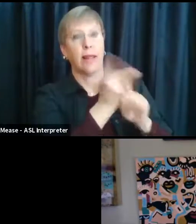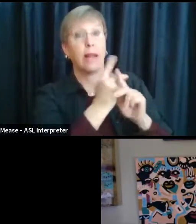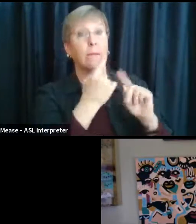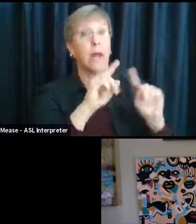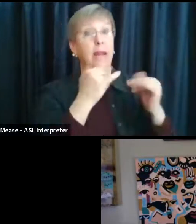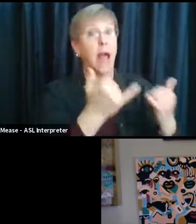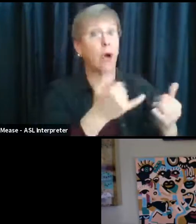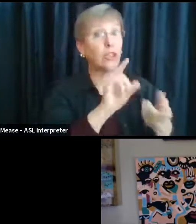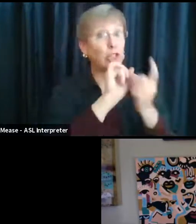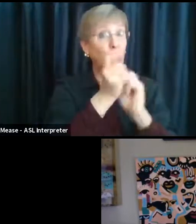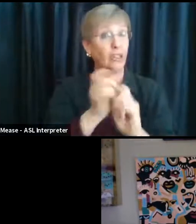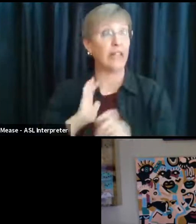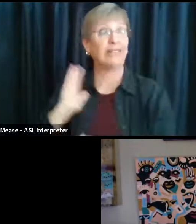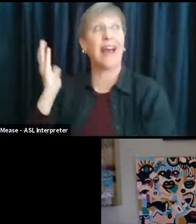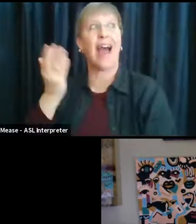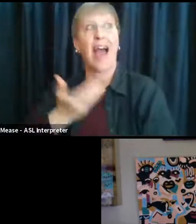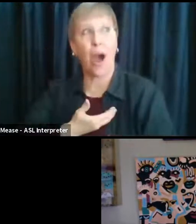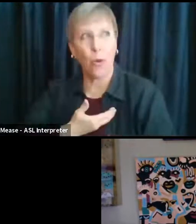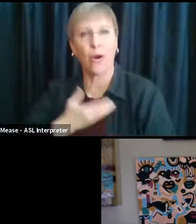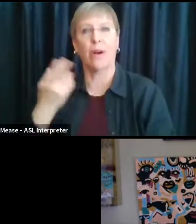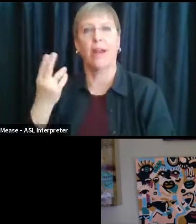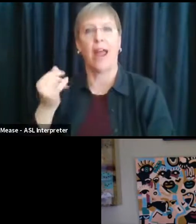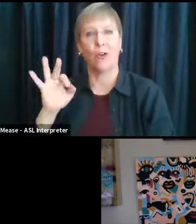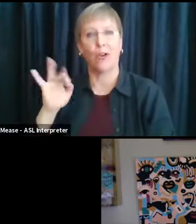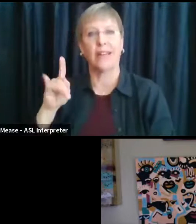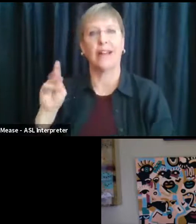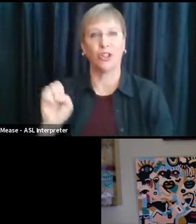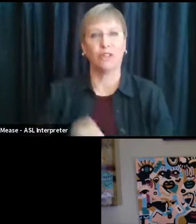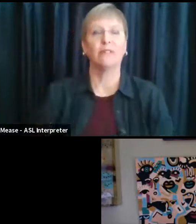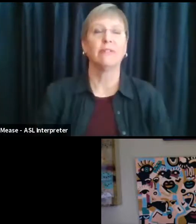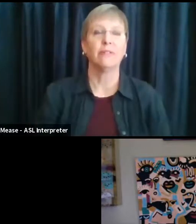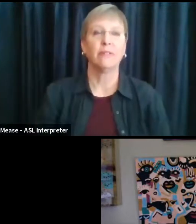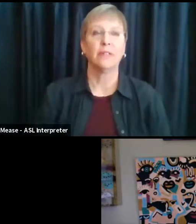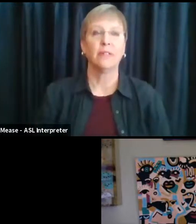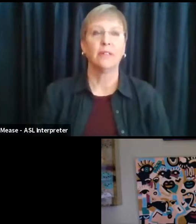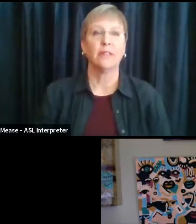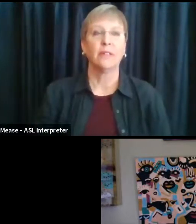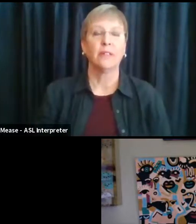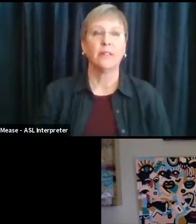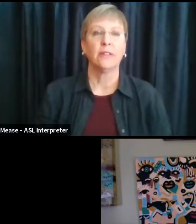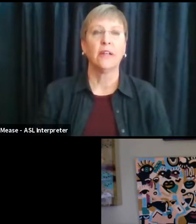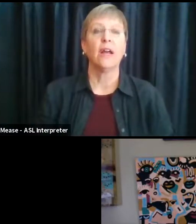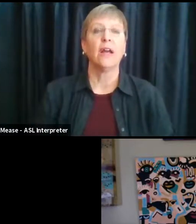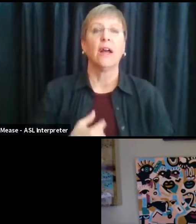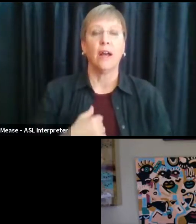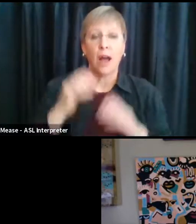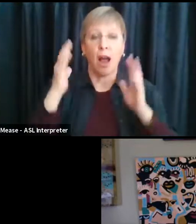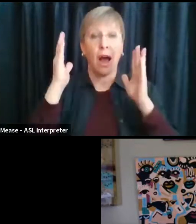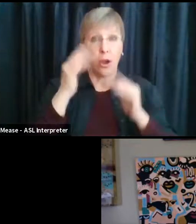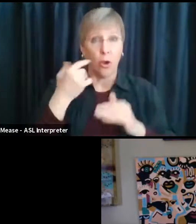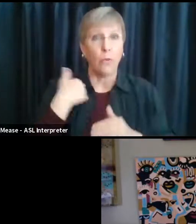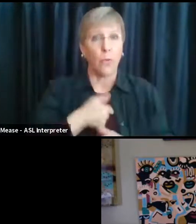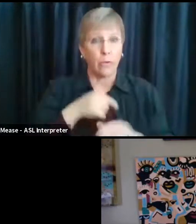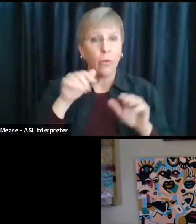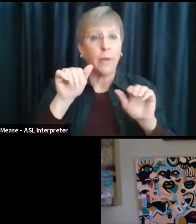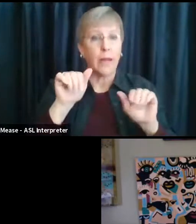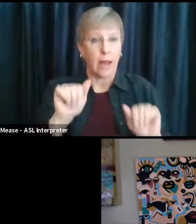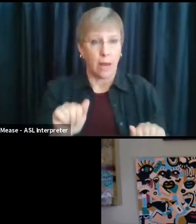It's our heritage. So I hope that we will be able